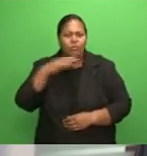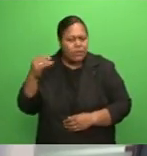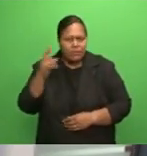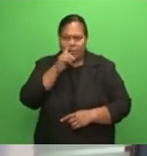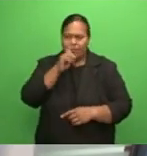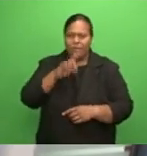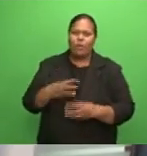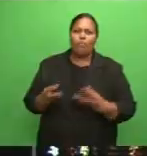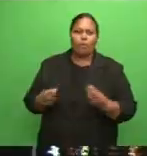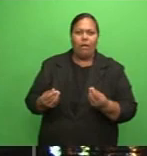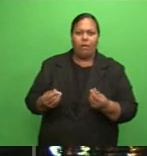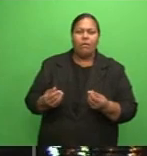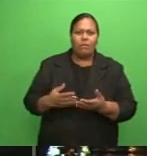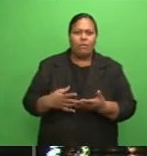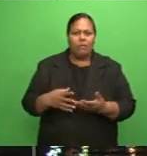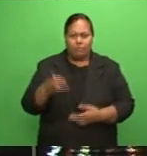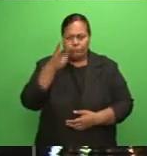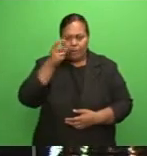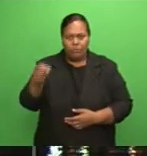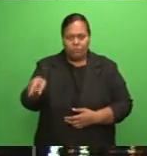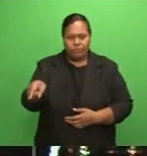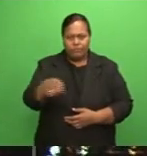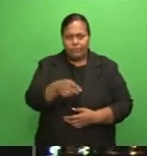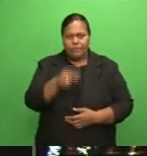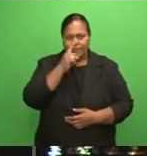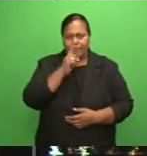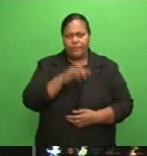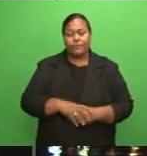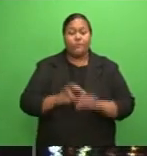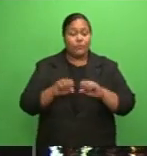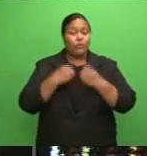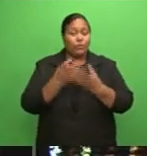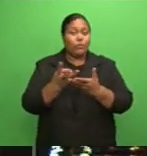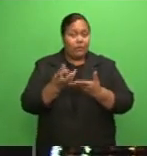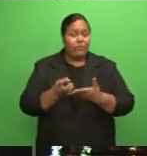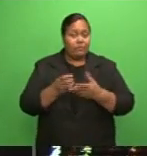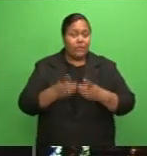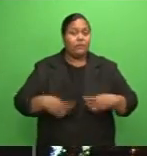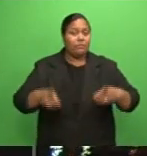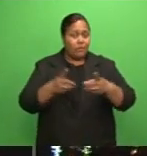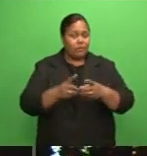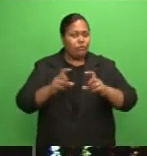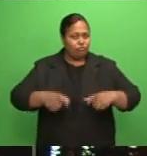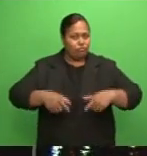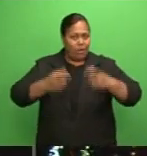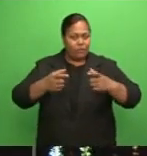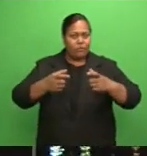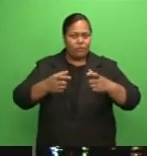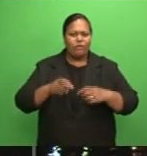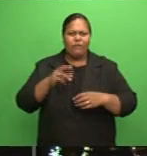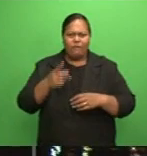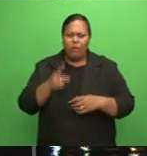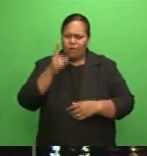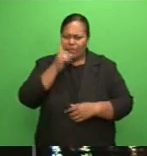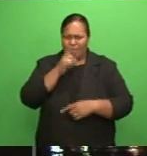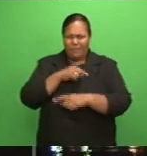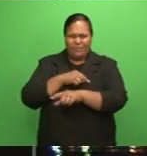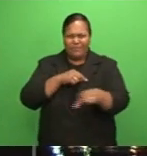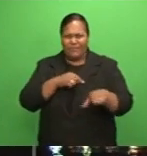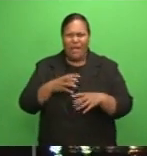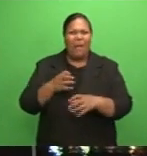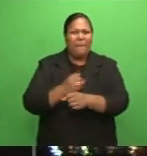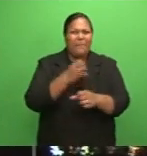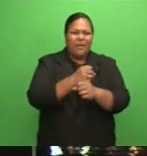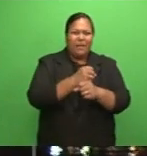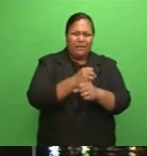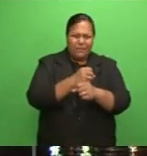money out of them. The Social Welfare Department has been facing challenges in terms of getting recipients' accounts updated, as